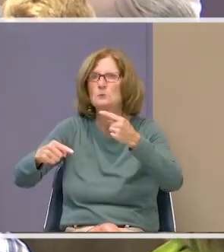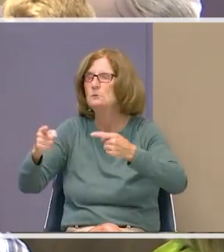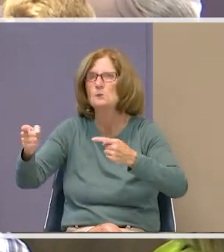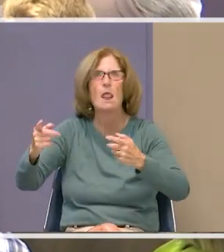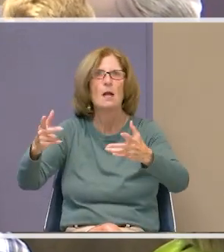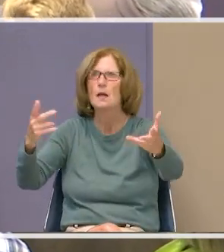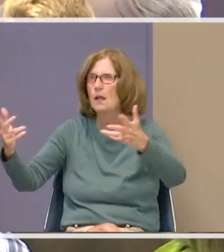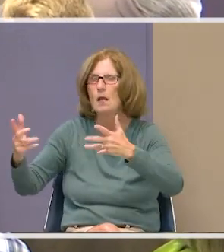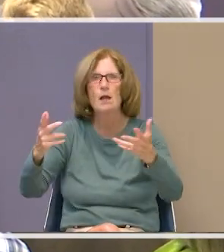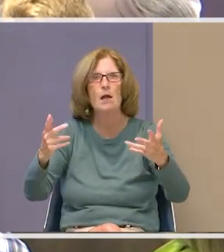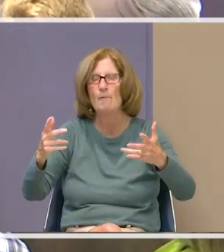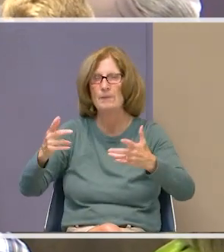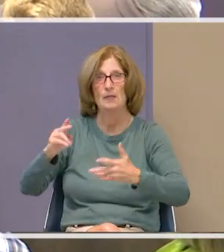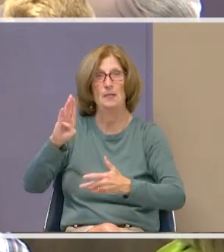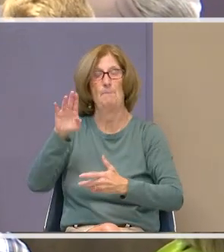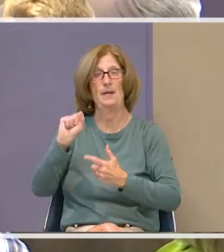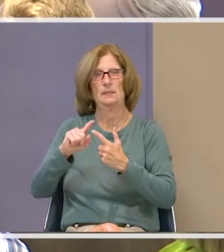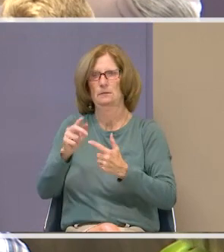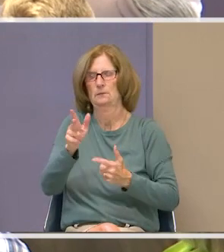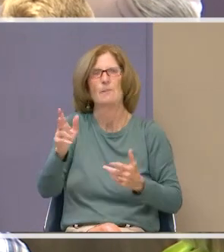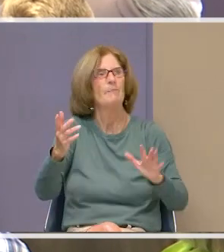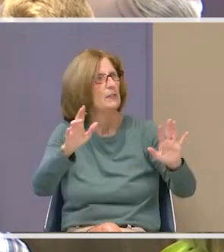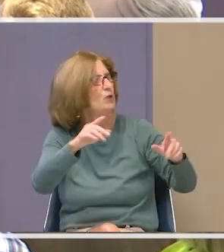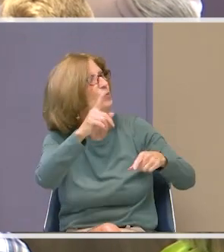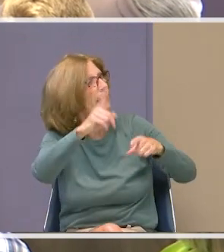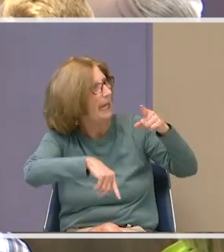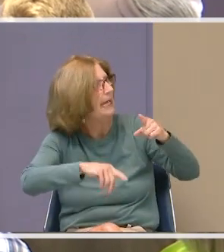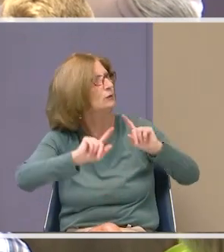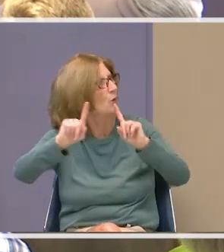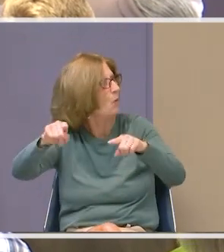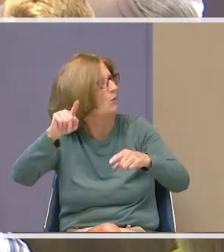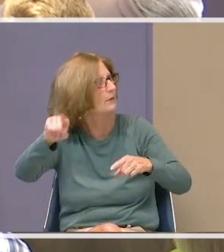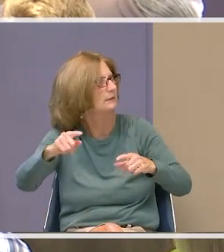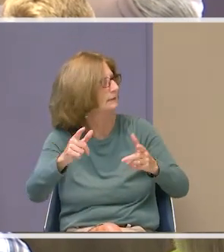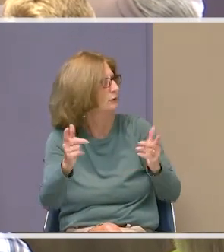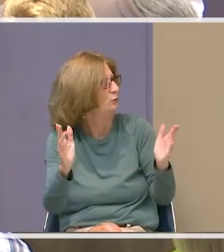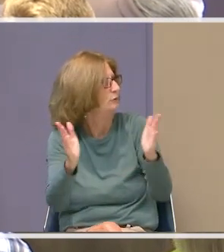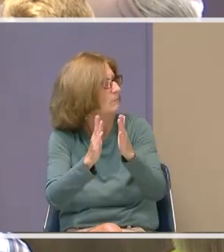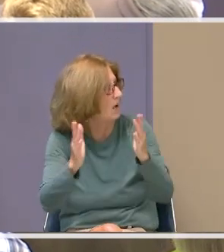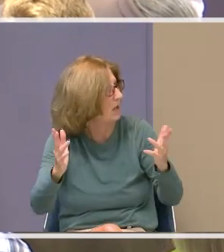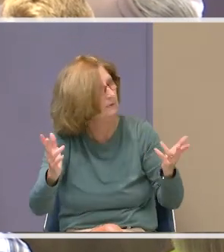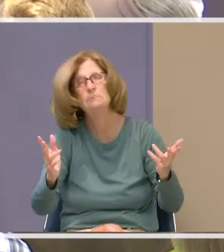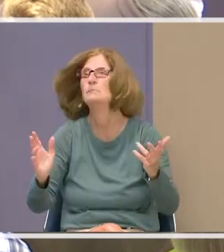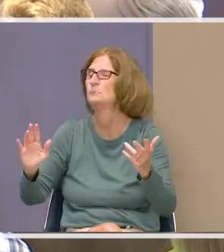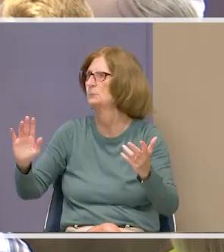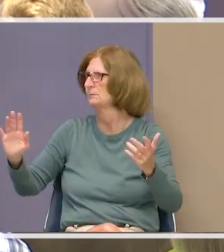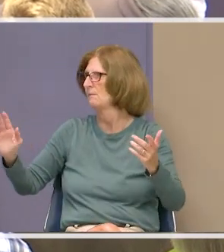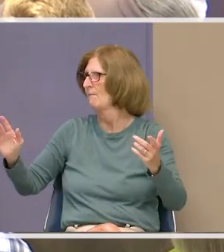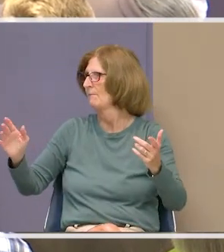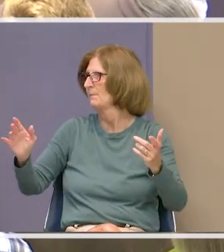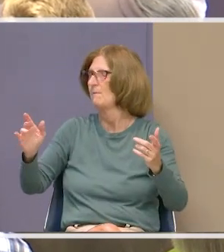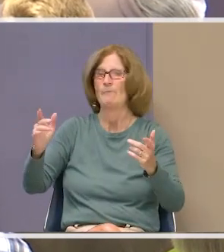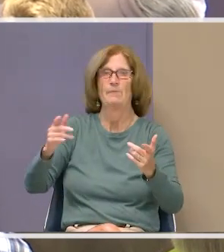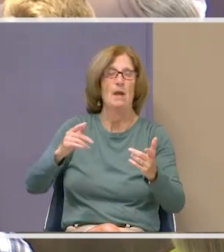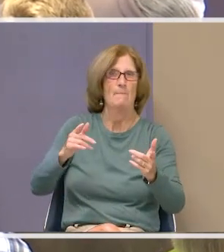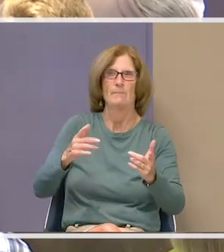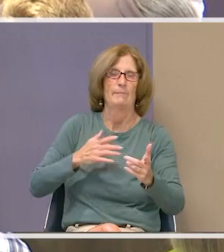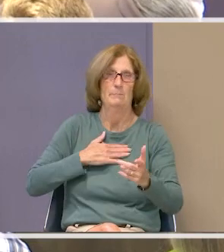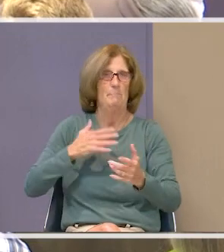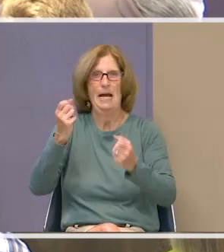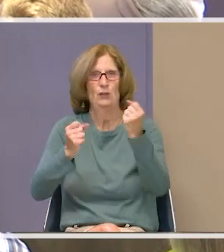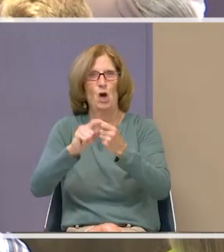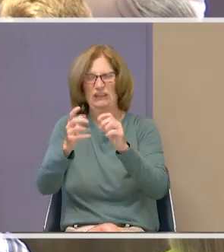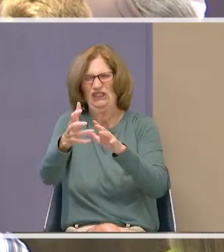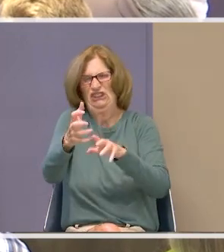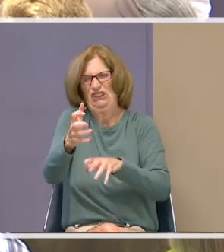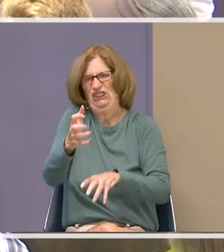schools because they send their school buses down there speeding down East End Avenue. I've lost a mirror. My tenant's lost a mirror. My next door neighbor's car has been totaled. I